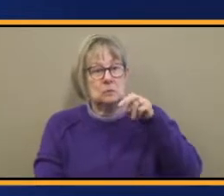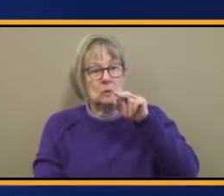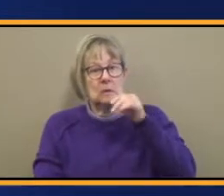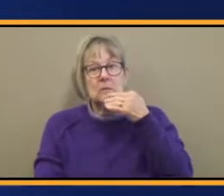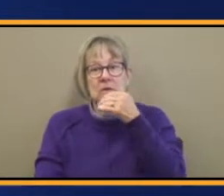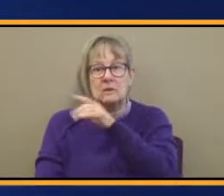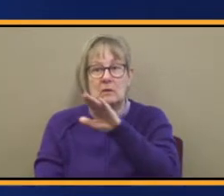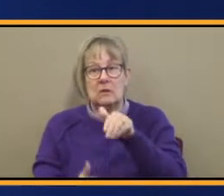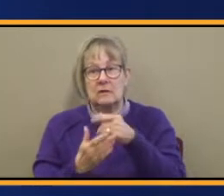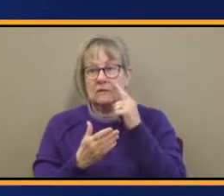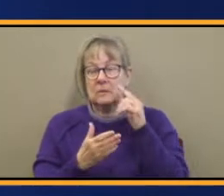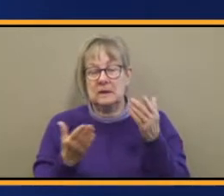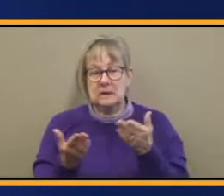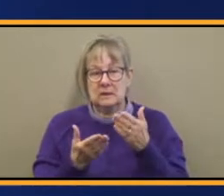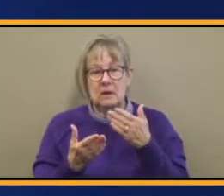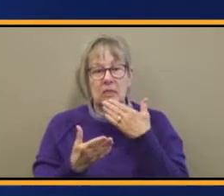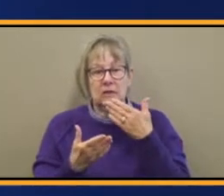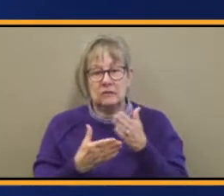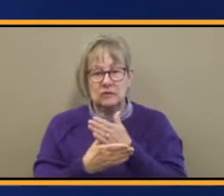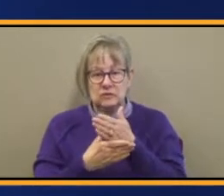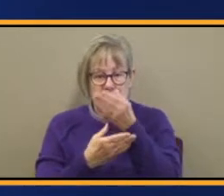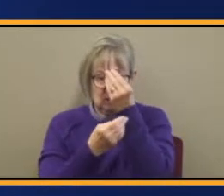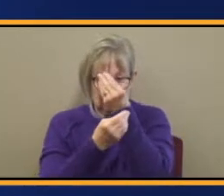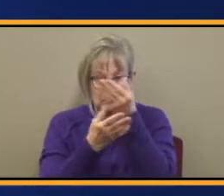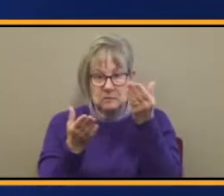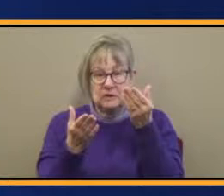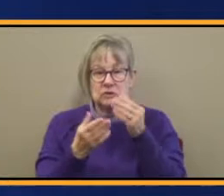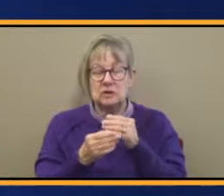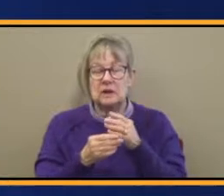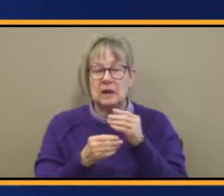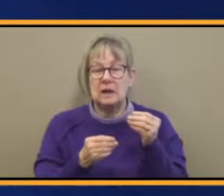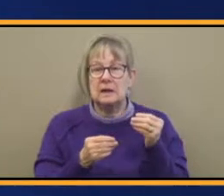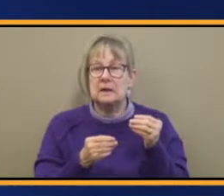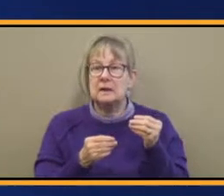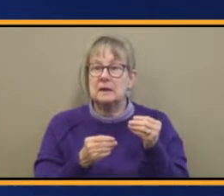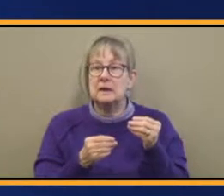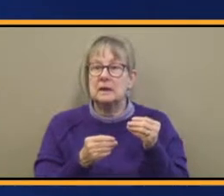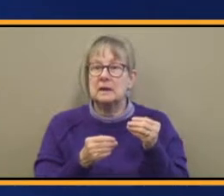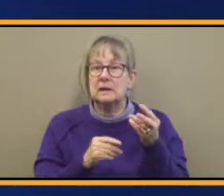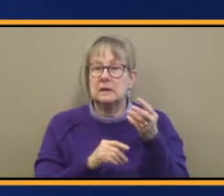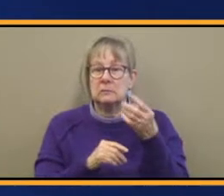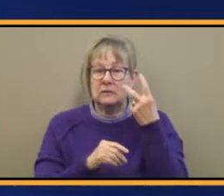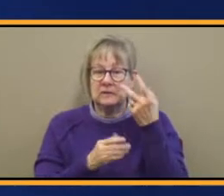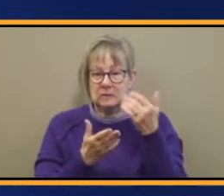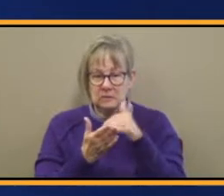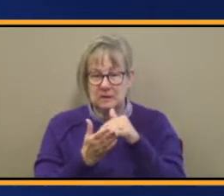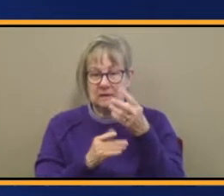and thank you for sharing that great information. And I'll put you down for 6 months from now, Daniel.